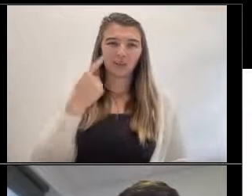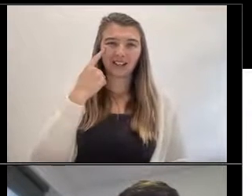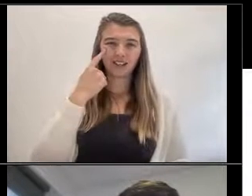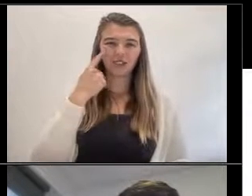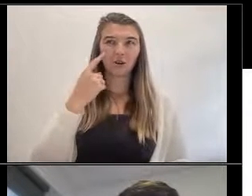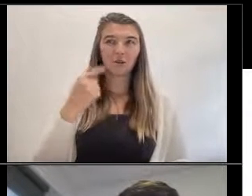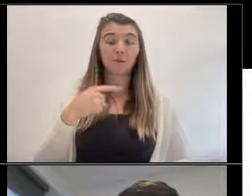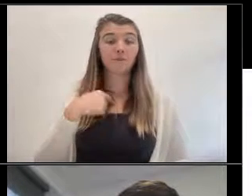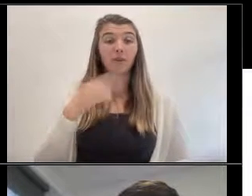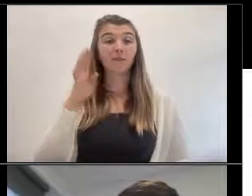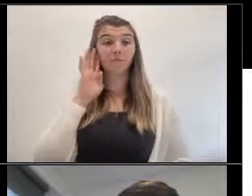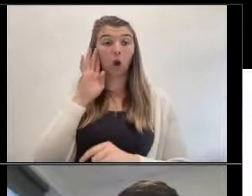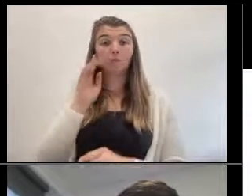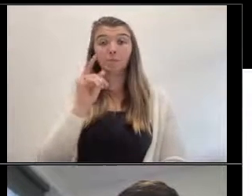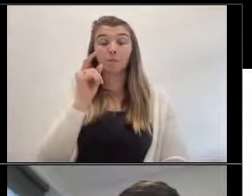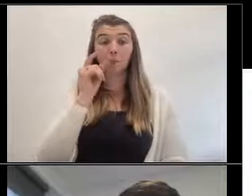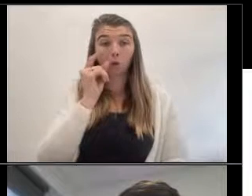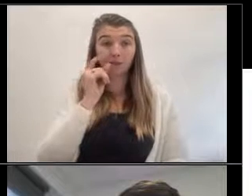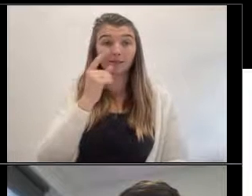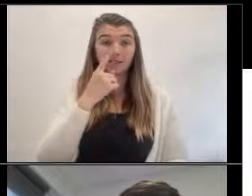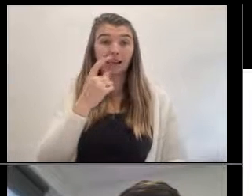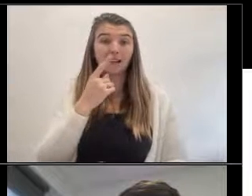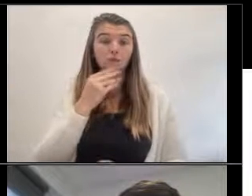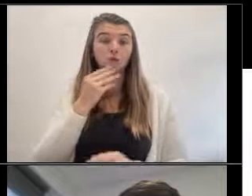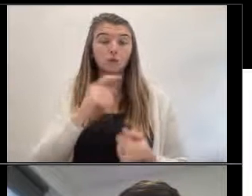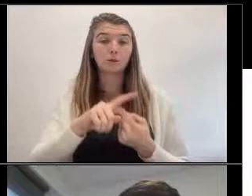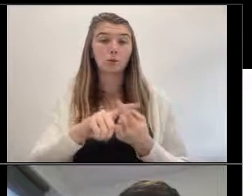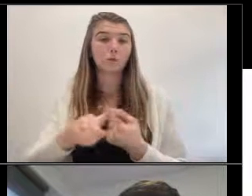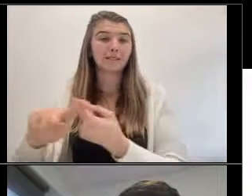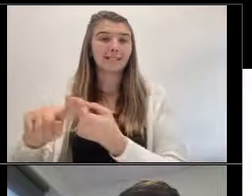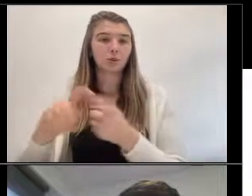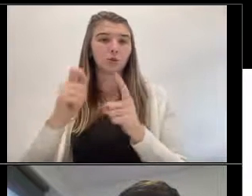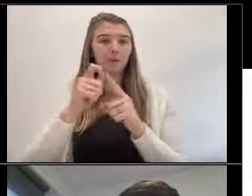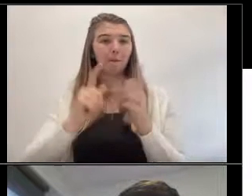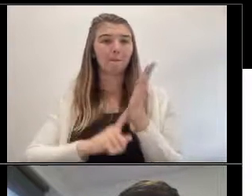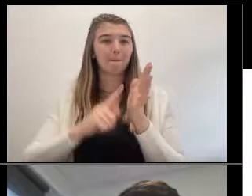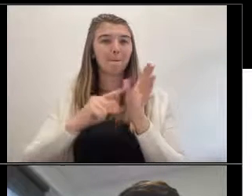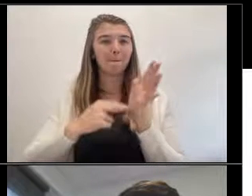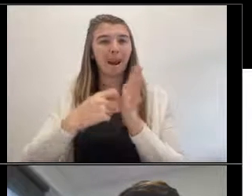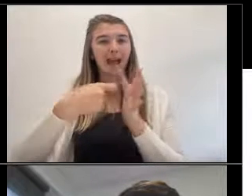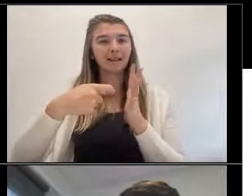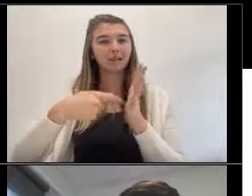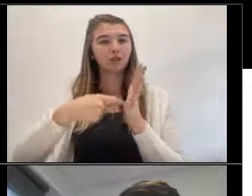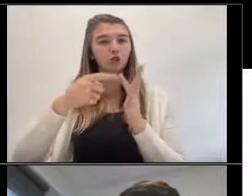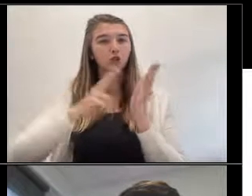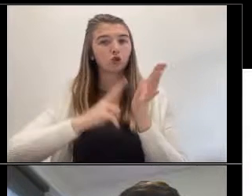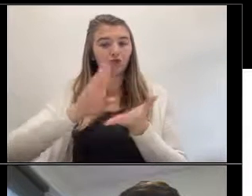potential for using things like the continuous plankton recorder samples to look